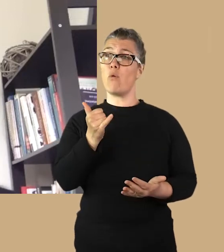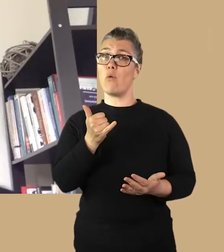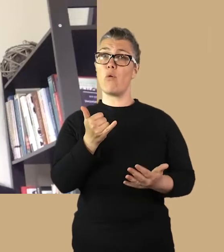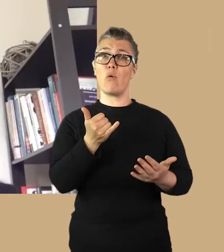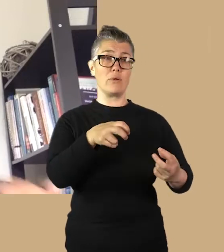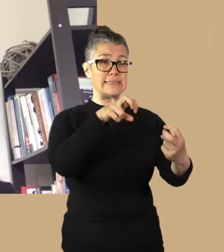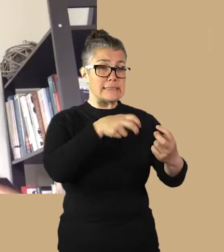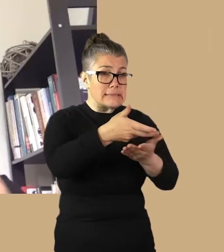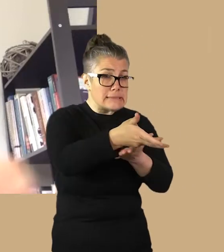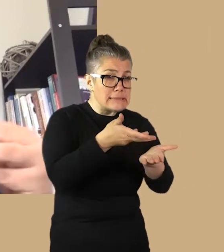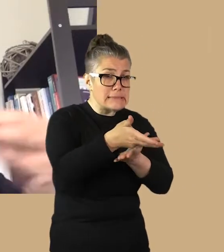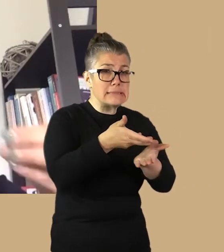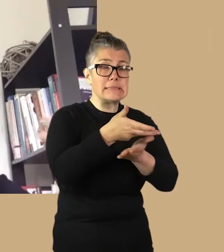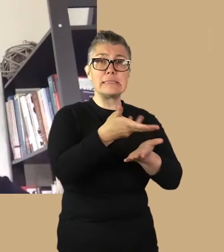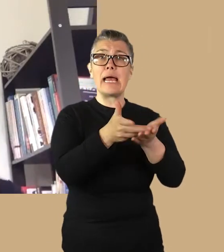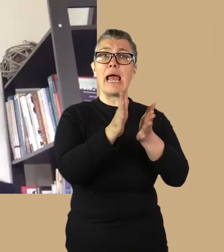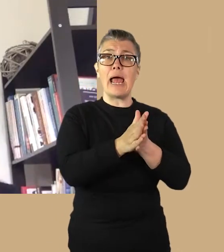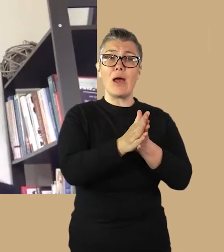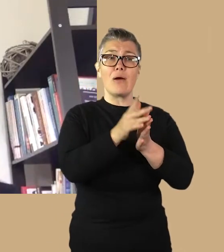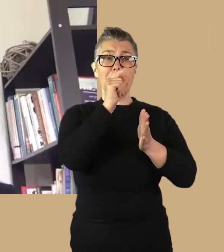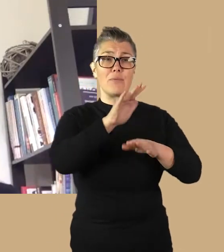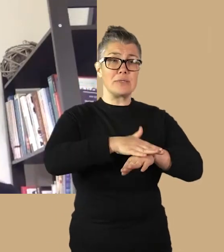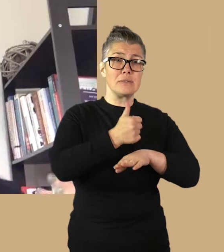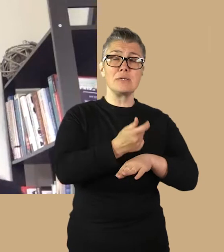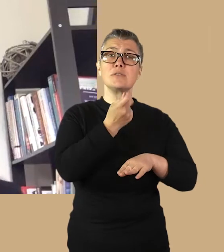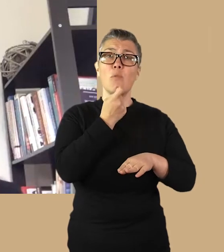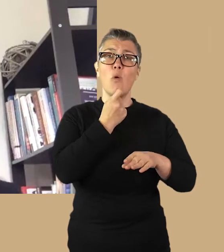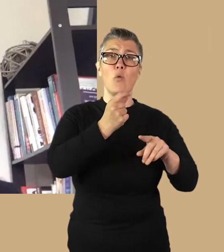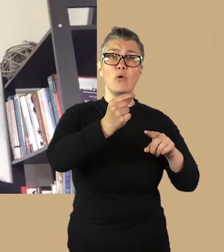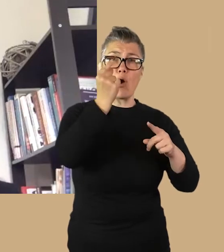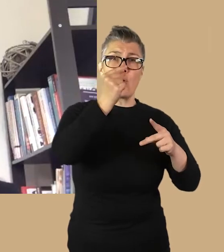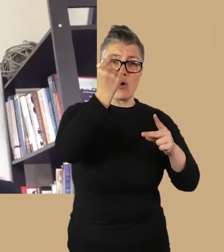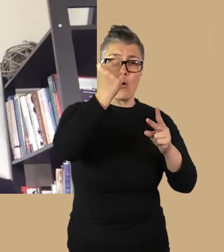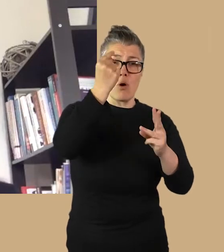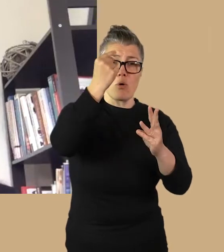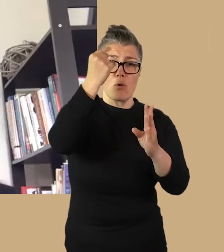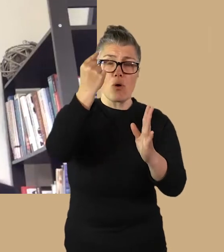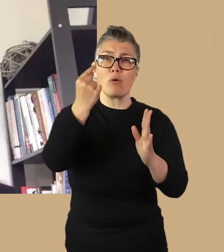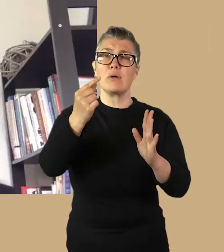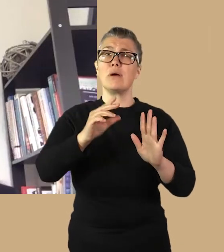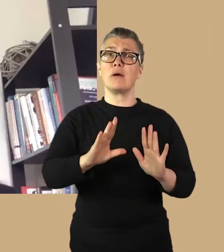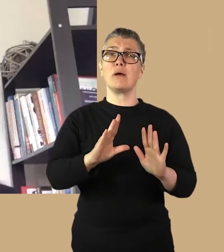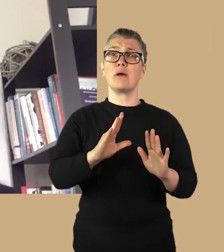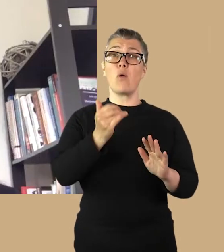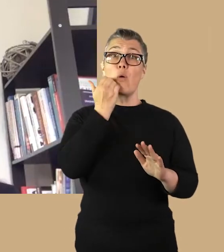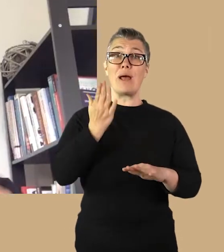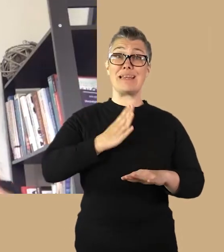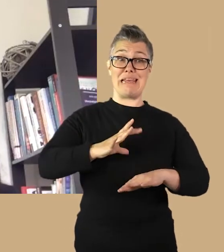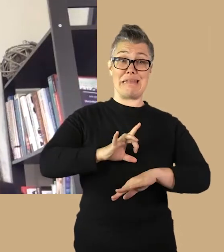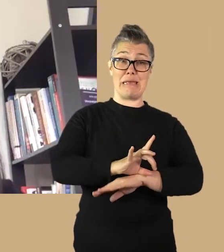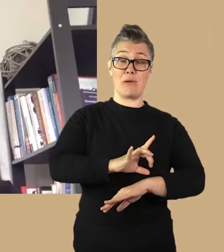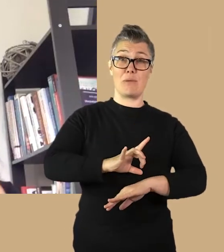overthinking this. How do we, make it small goals, and how do we make them more achievable? So not always do you